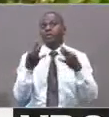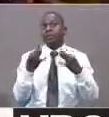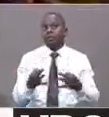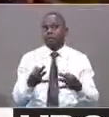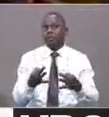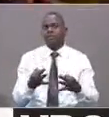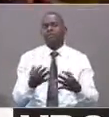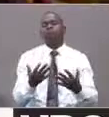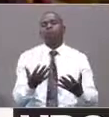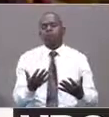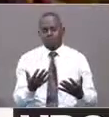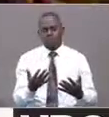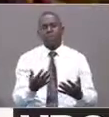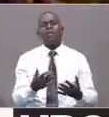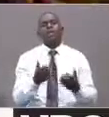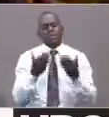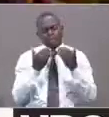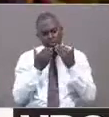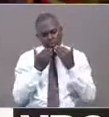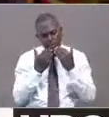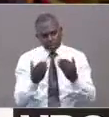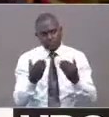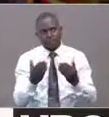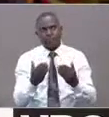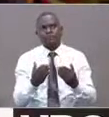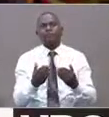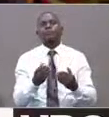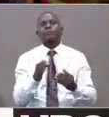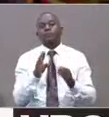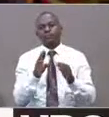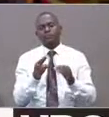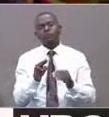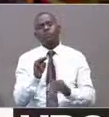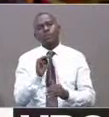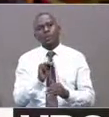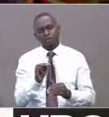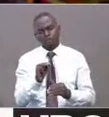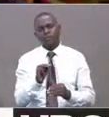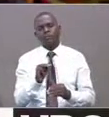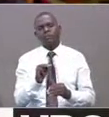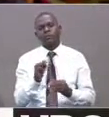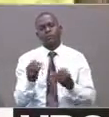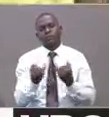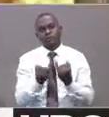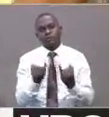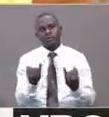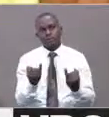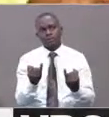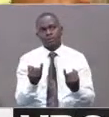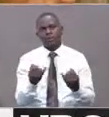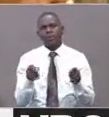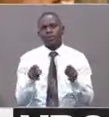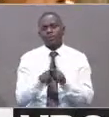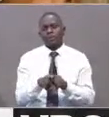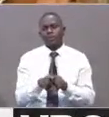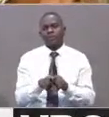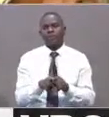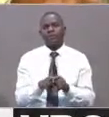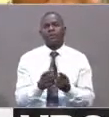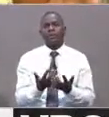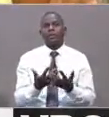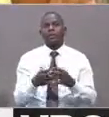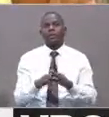anti-people. And I thank the message, because the message seems now to be coming. Even the Interreligious Council,